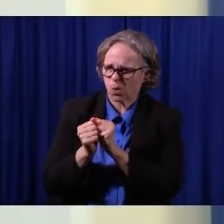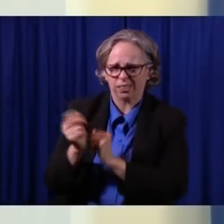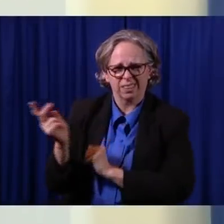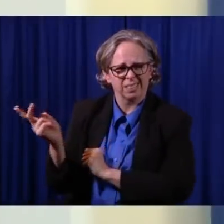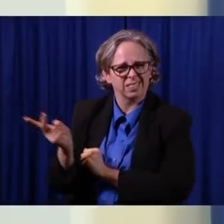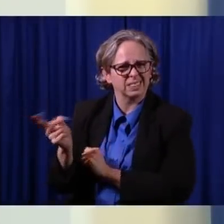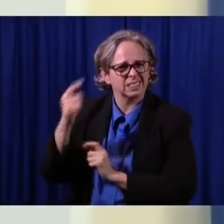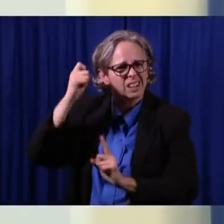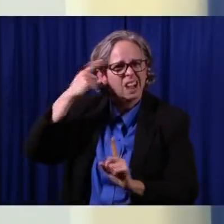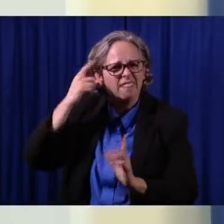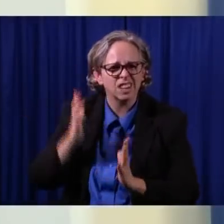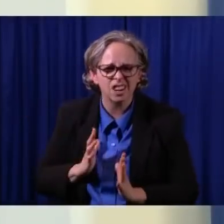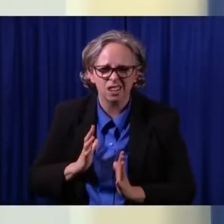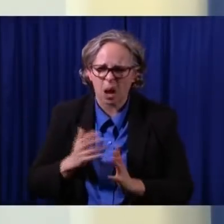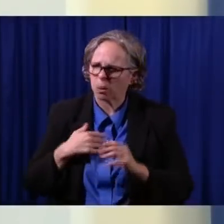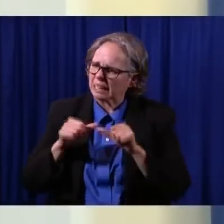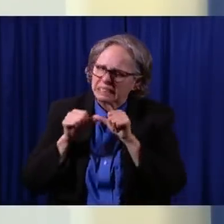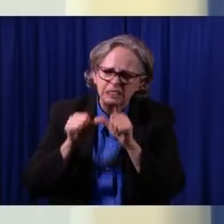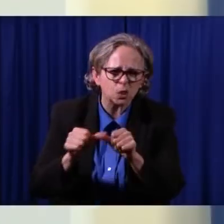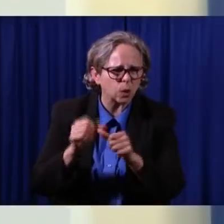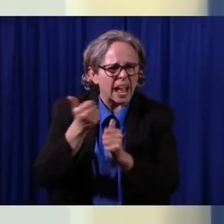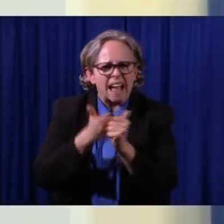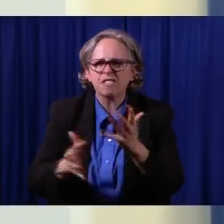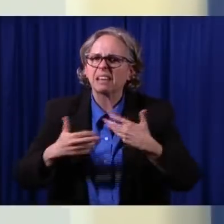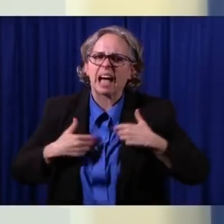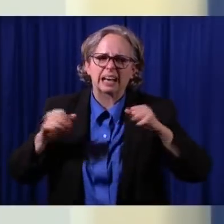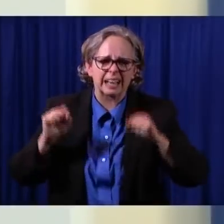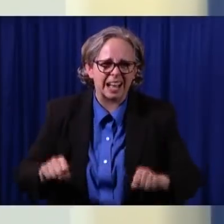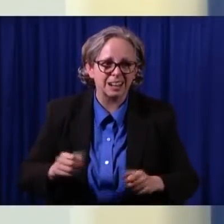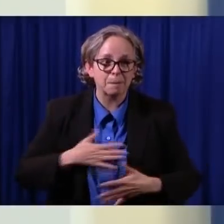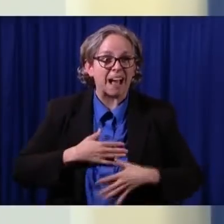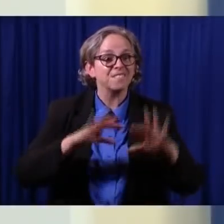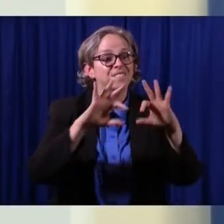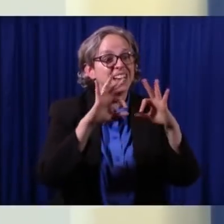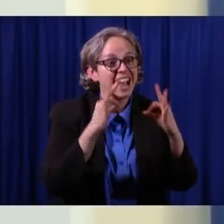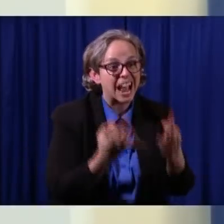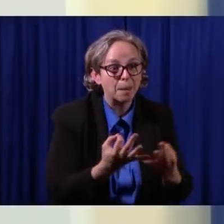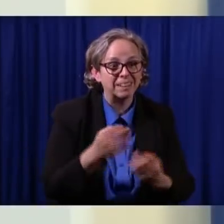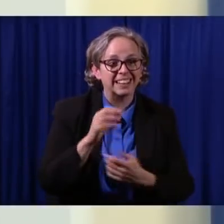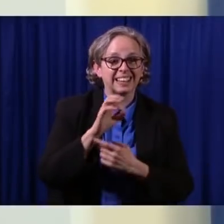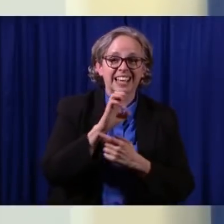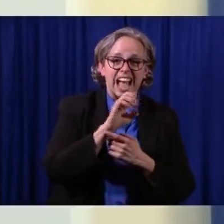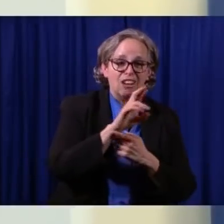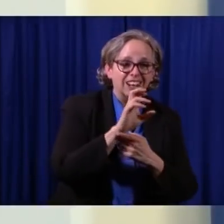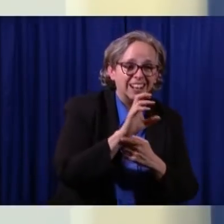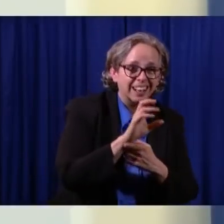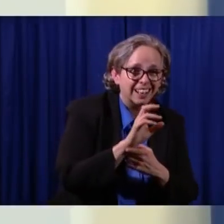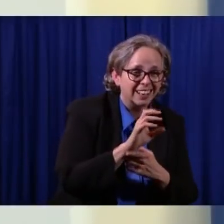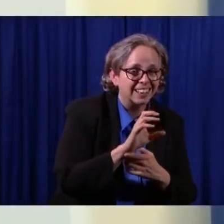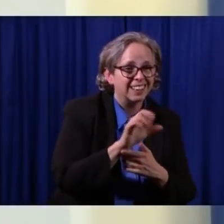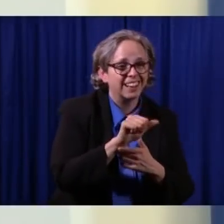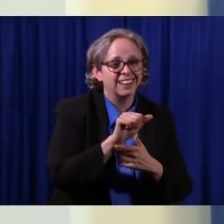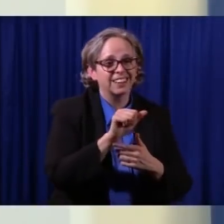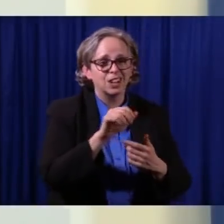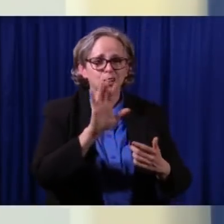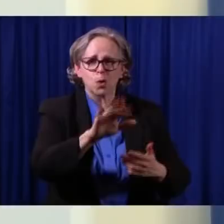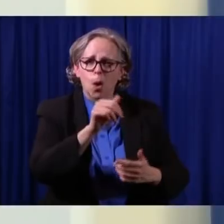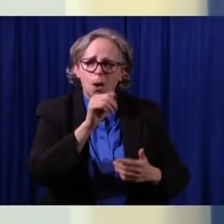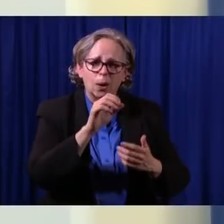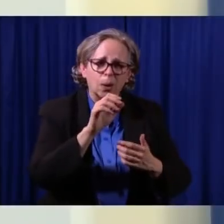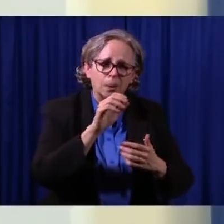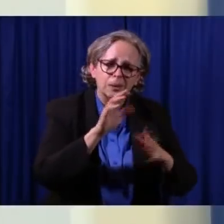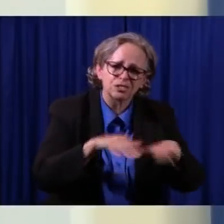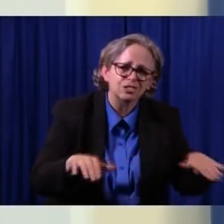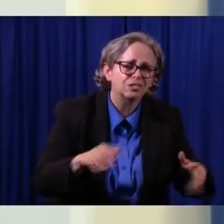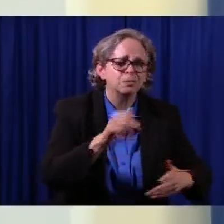all I can. To my family and Eric and the kids, thank you for your patience. I really want